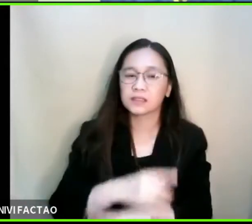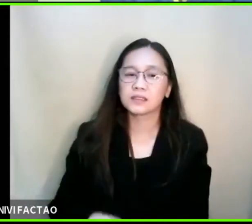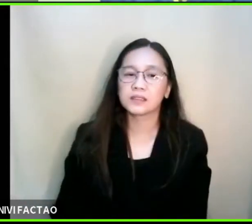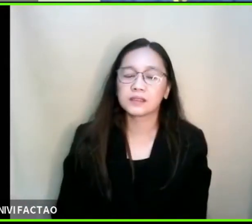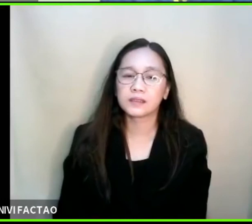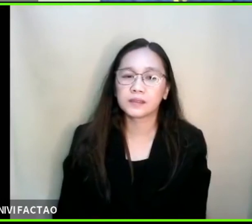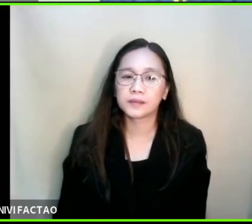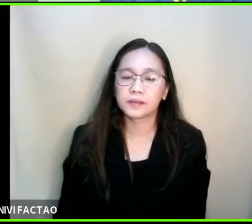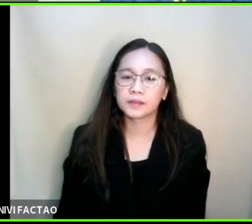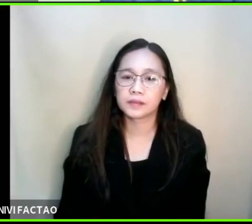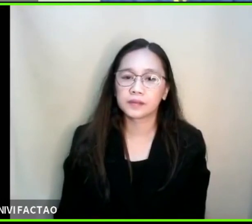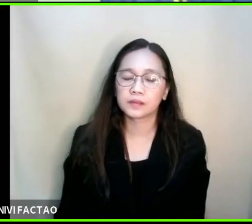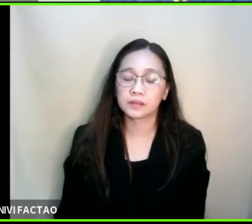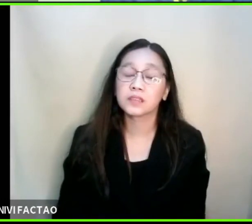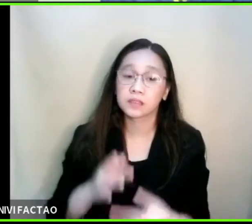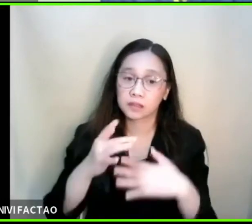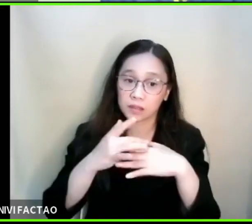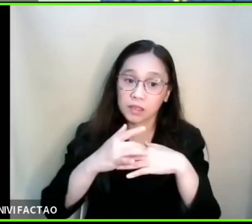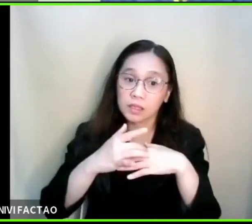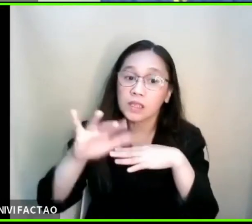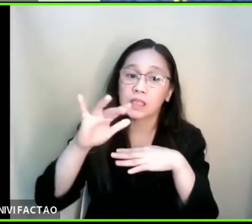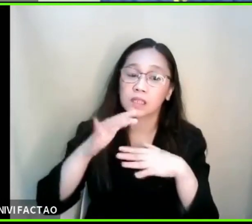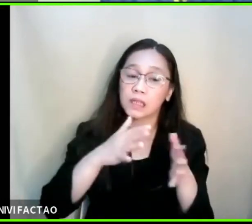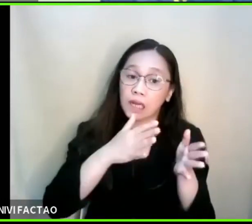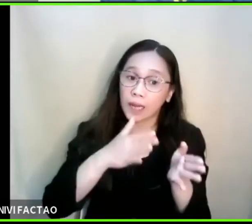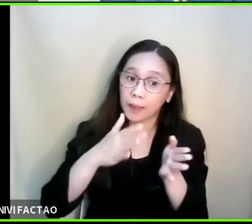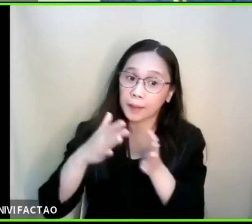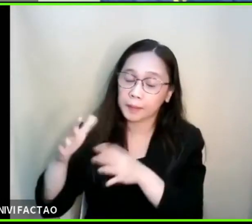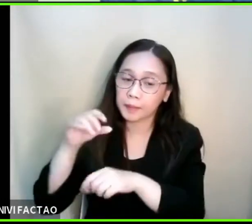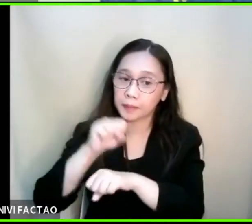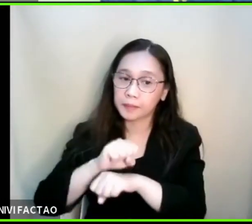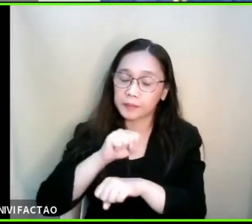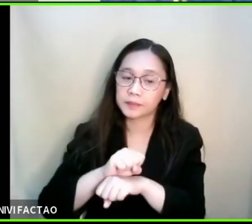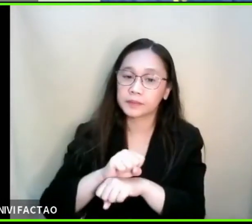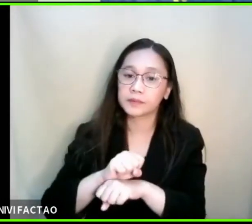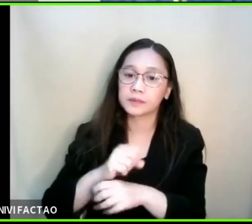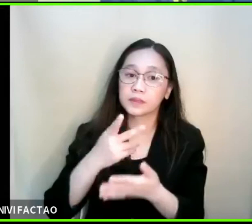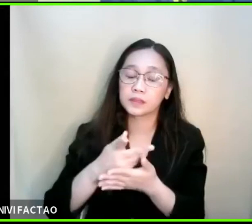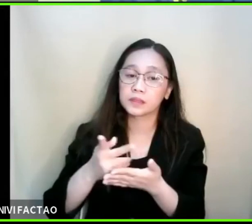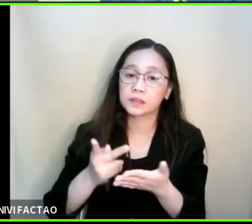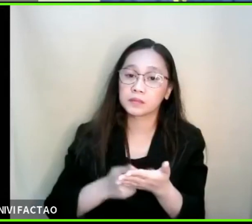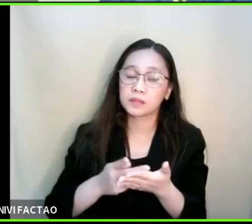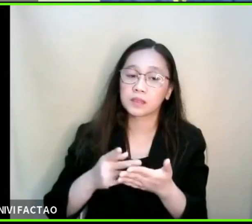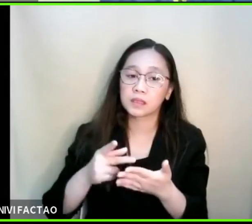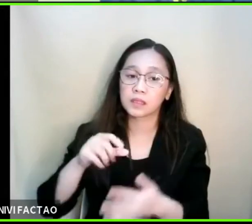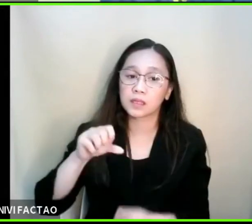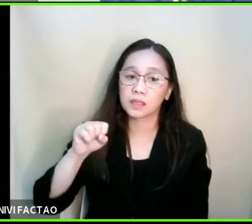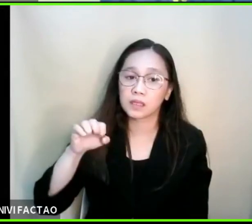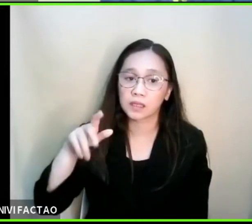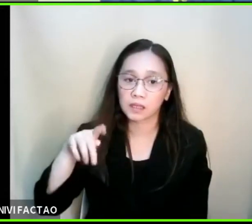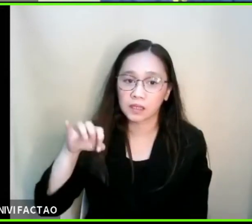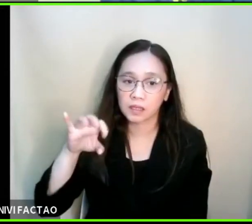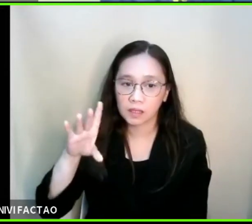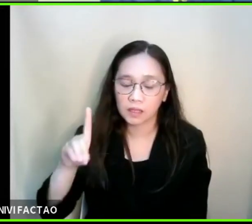usually sila yung talagang maaga pa lang pine-prepare talaga sila for work when they are part of a special education program, no,